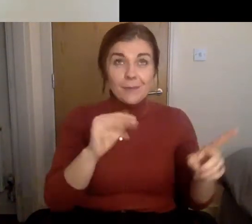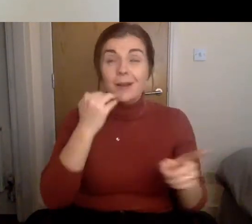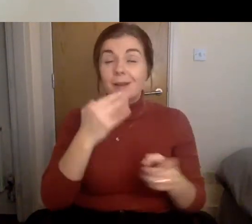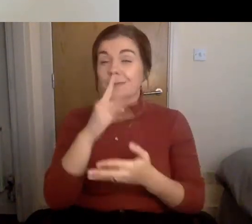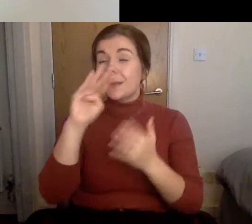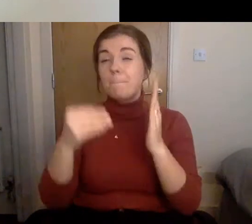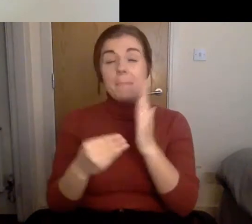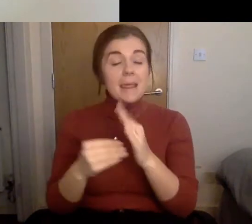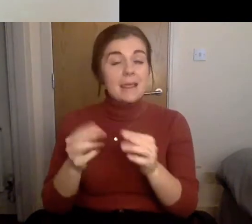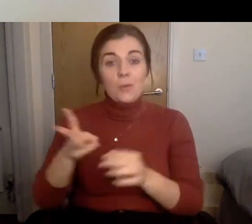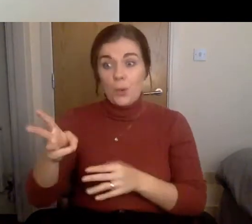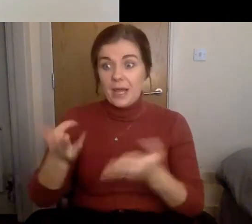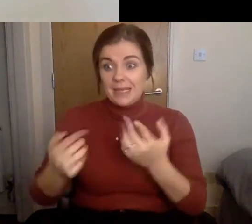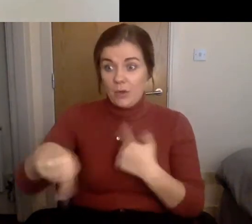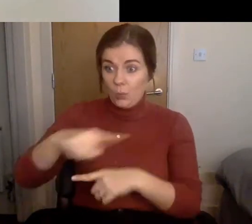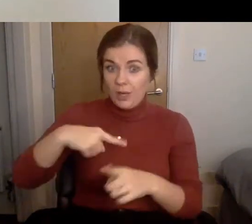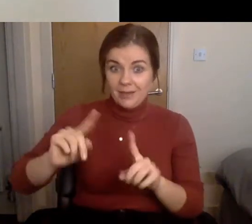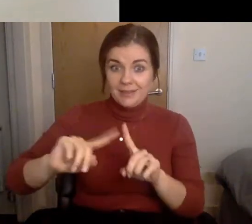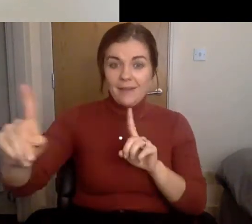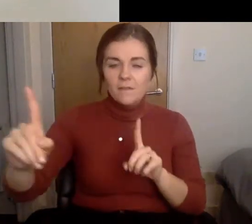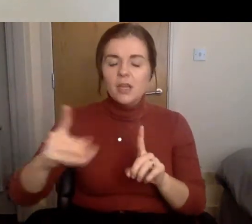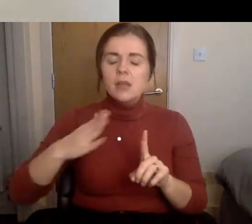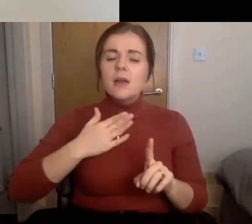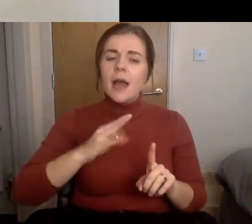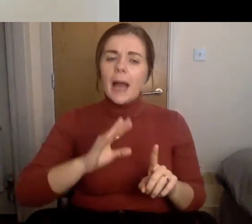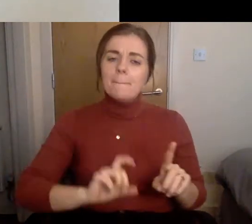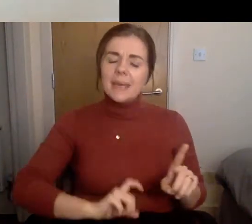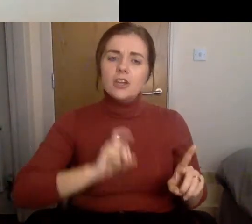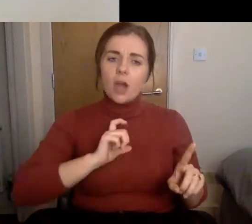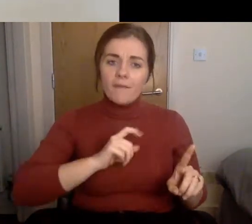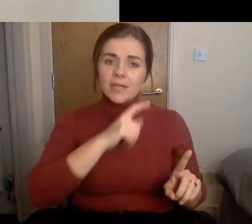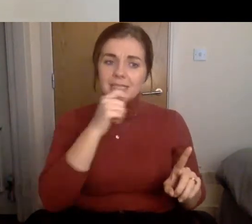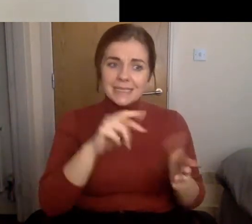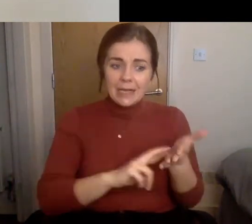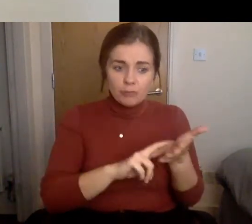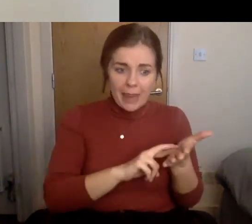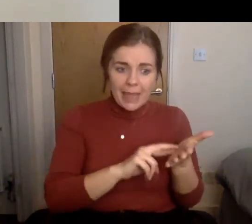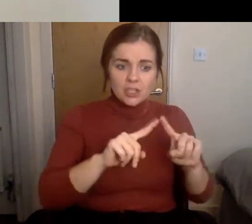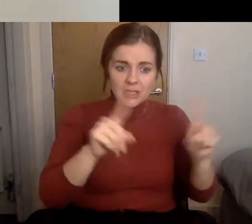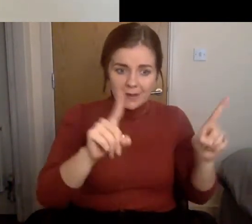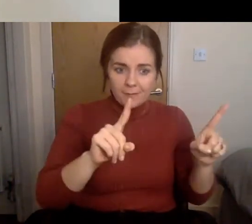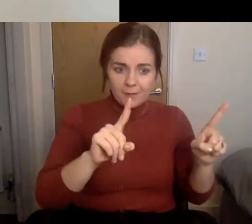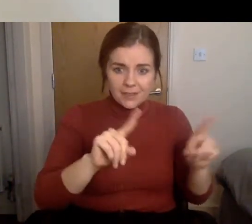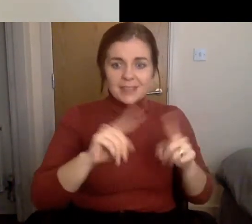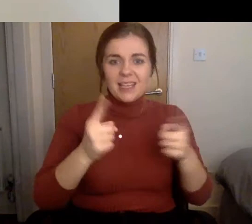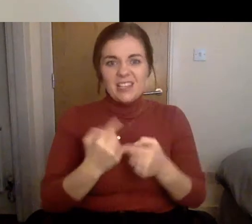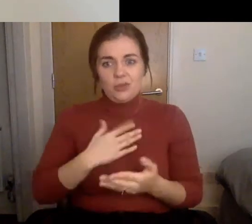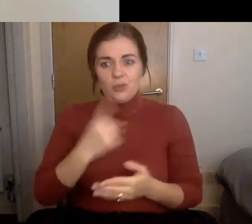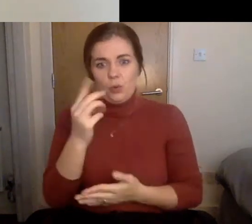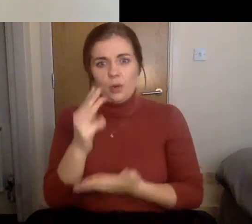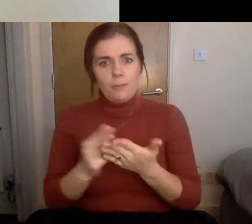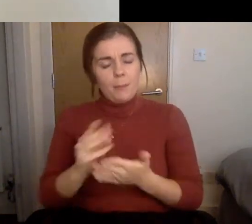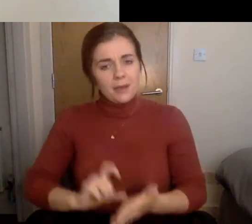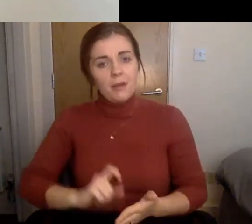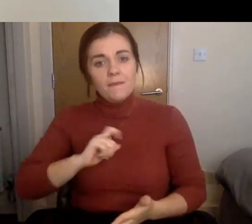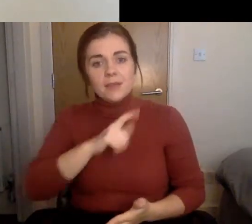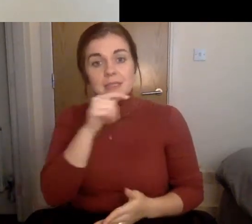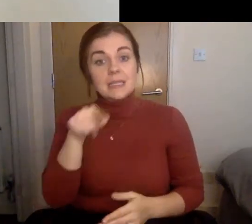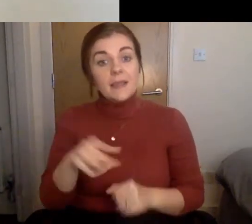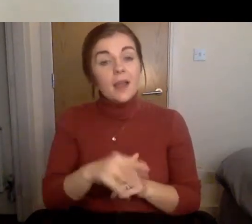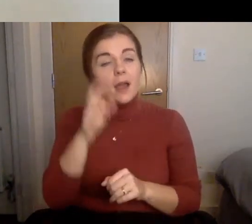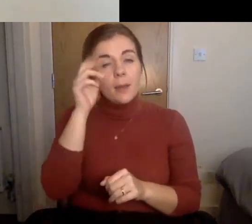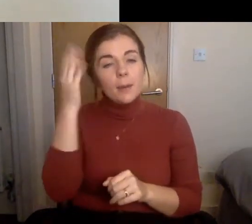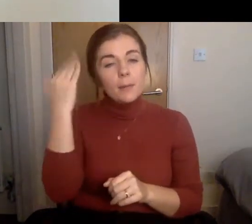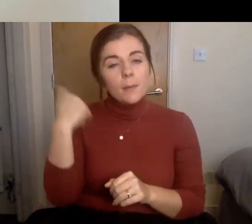being confident enough to name religious difference as being among those differences. I remember when I used to be a diocesan advisor in